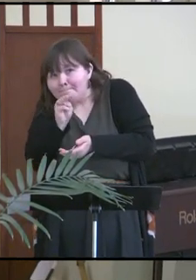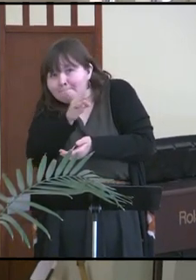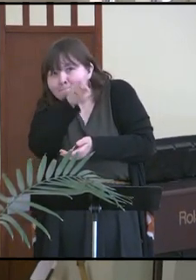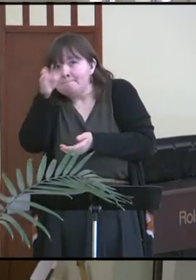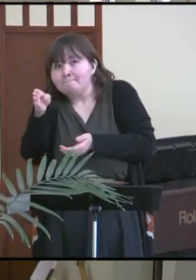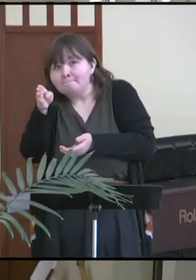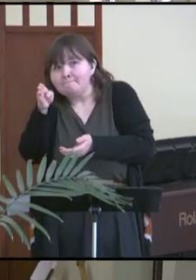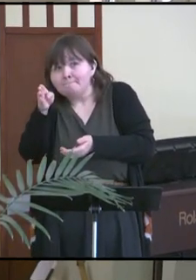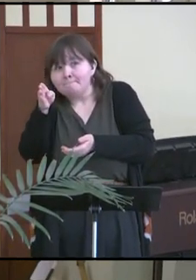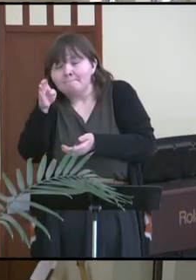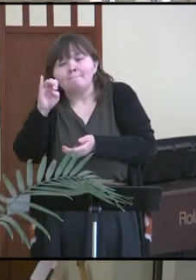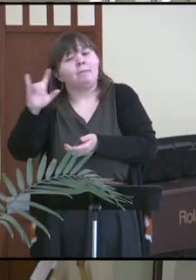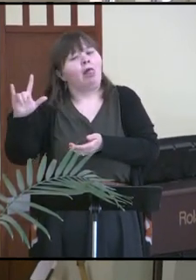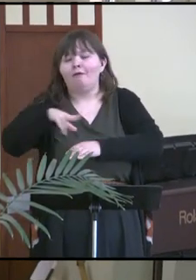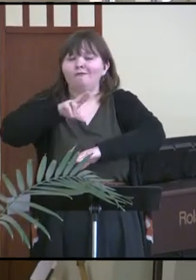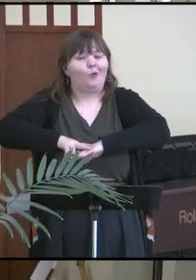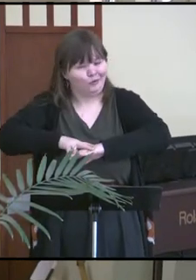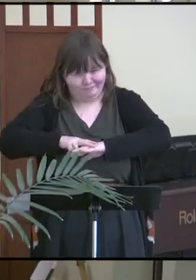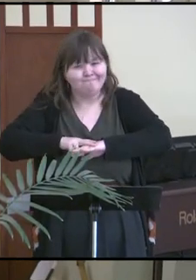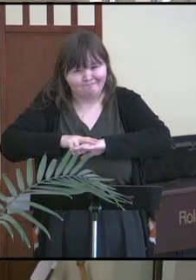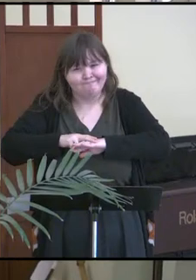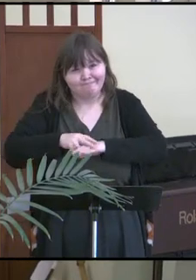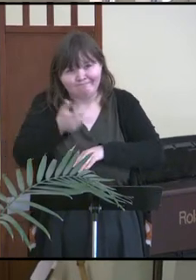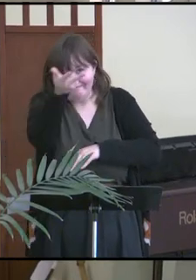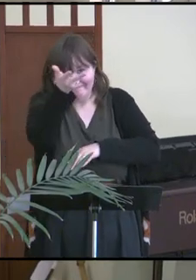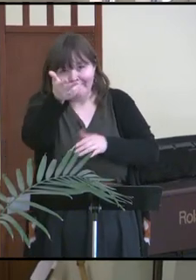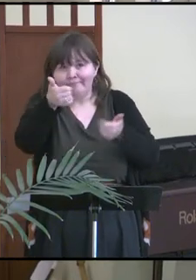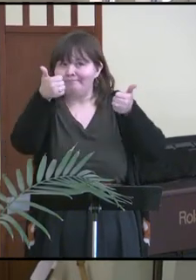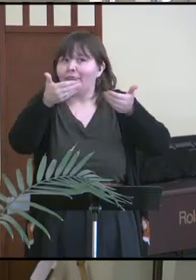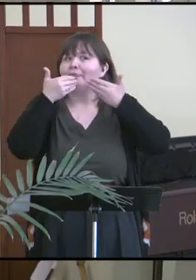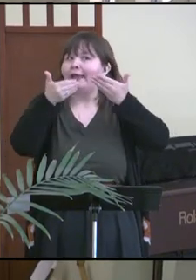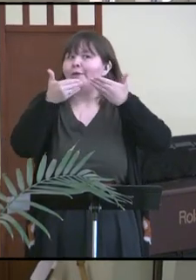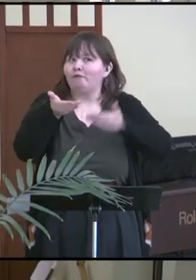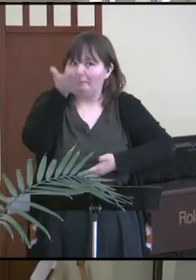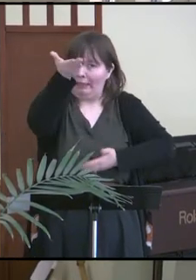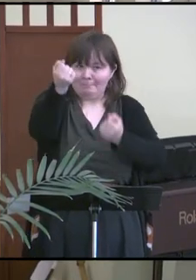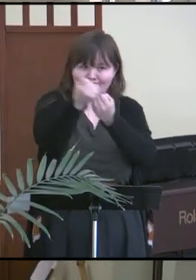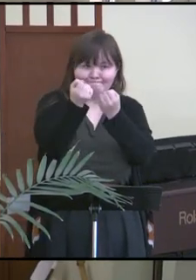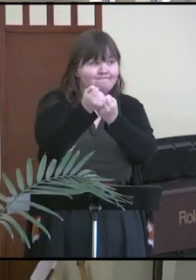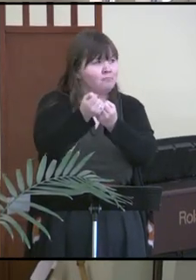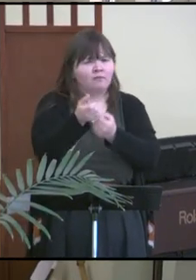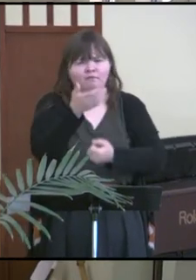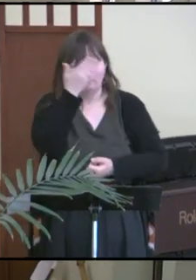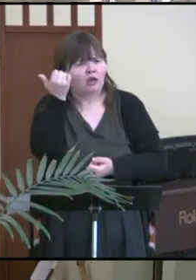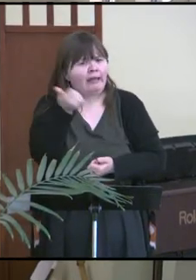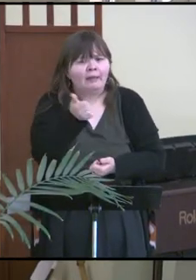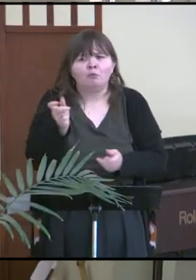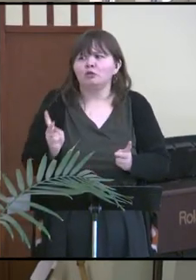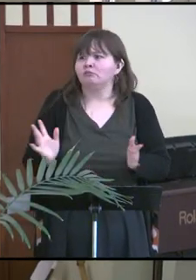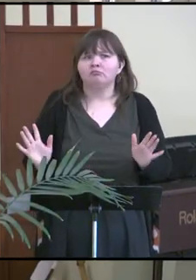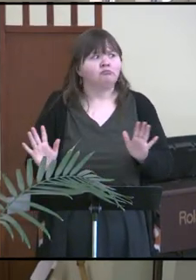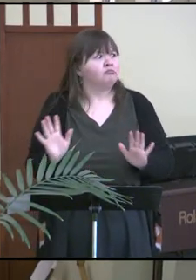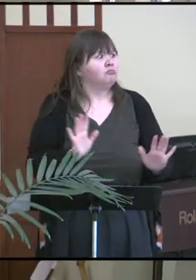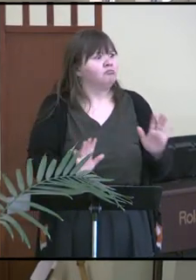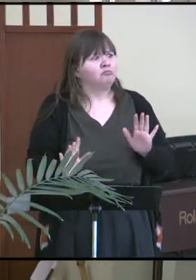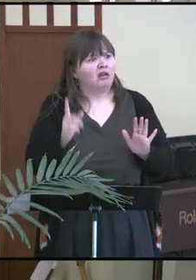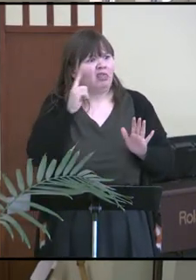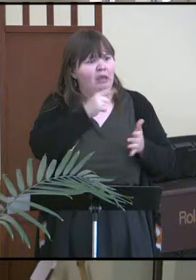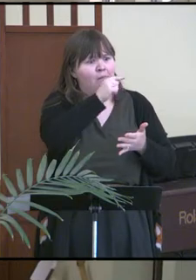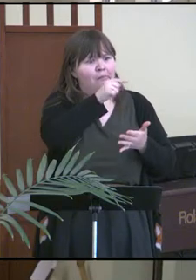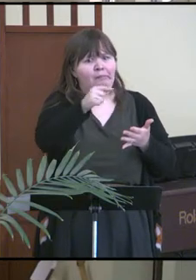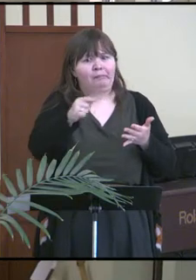Jim and, of course, Bill. Thank you for being up there. Now, have I forgotten anybody? I think I've got it